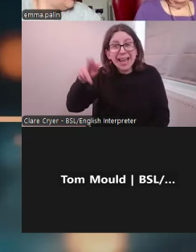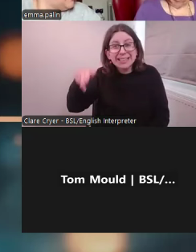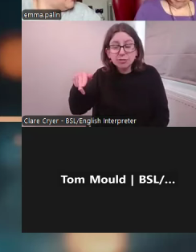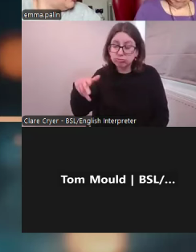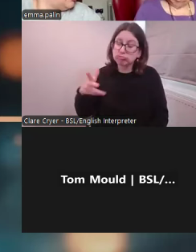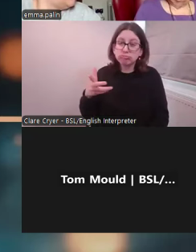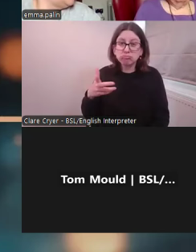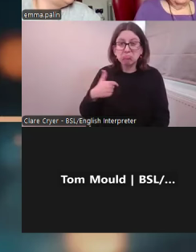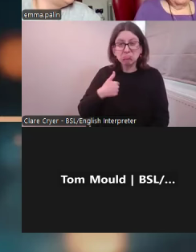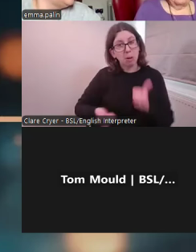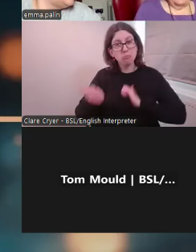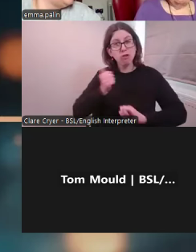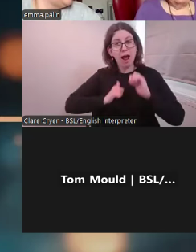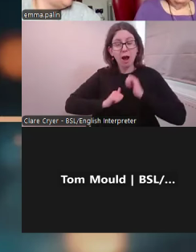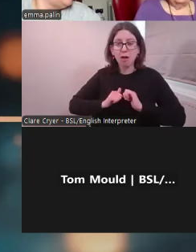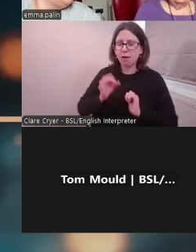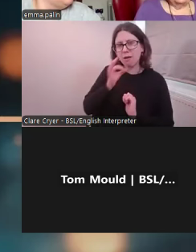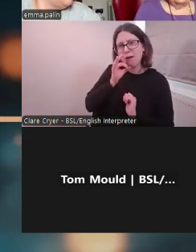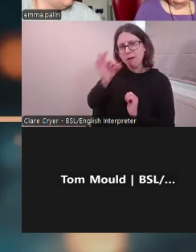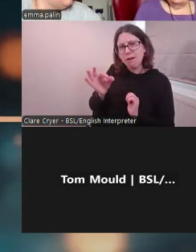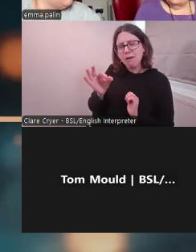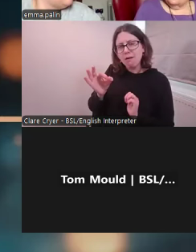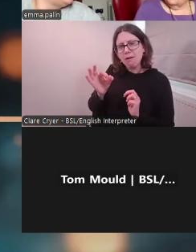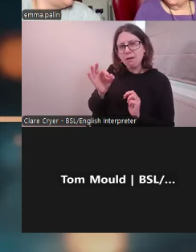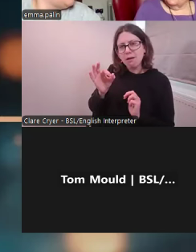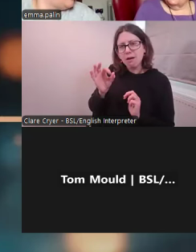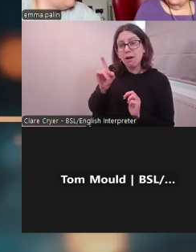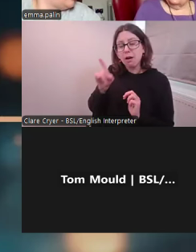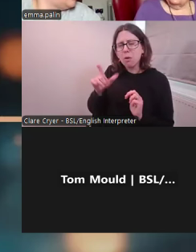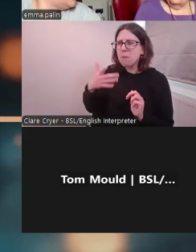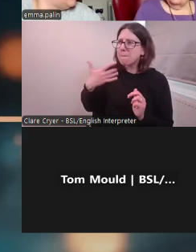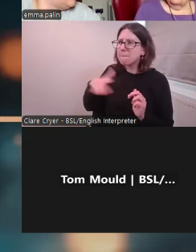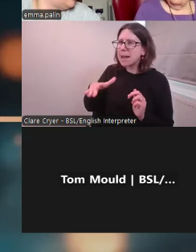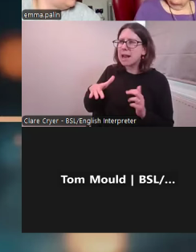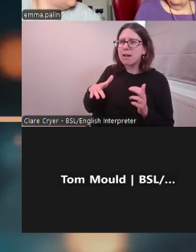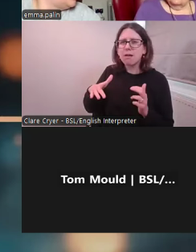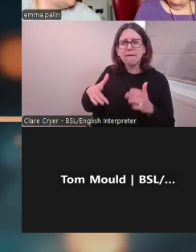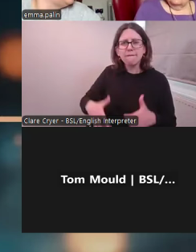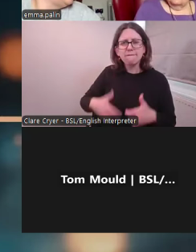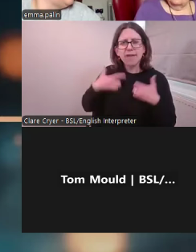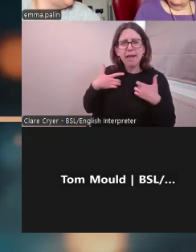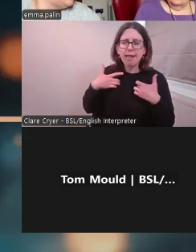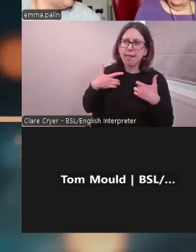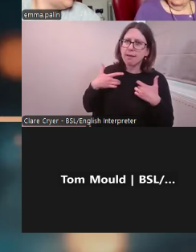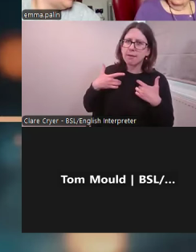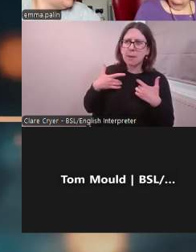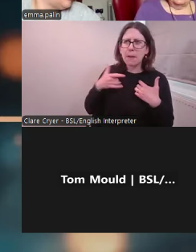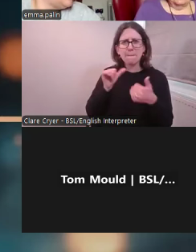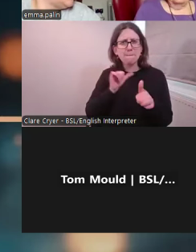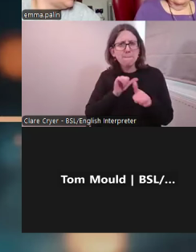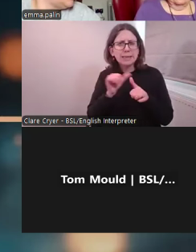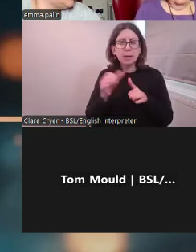pleased as well. Have you seen any or felt any benefits from joining in with some of